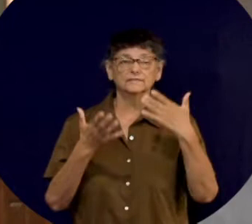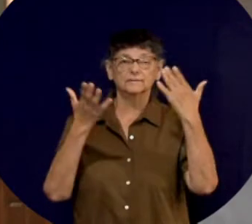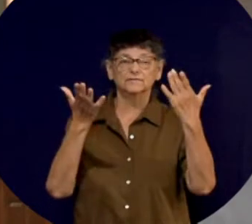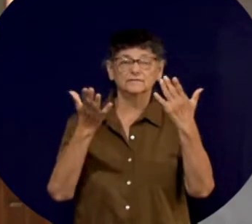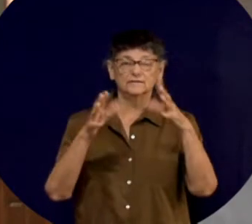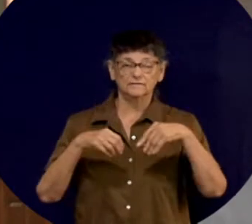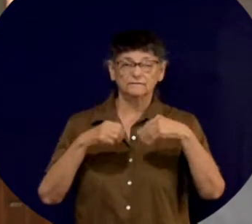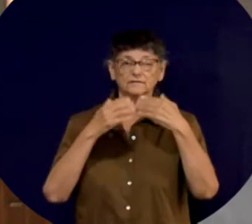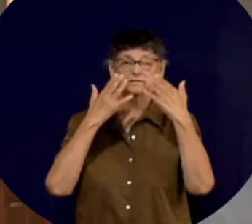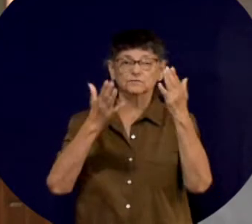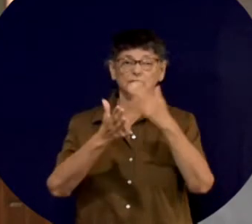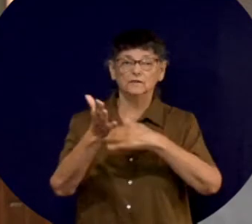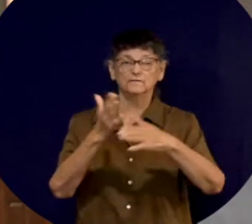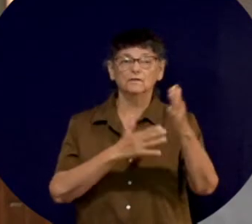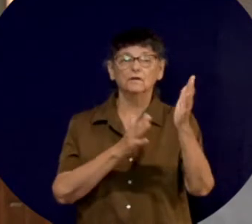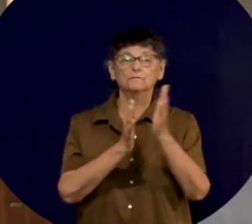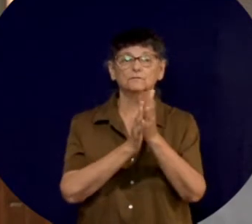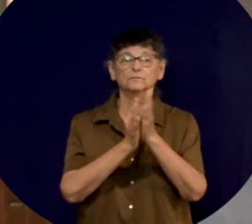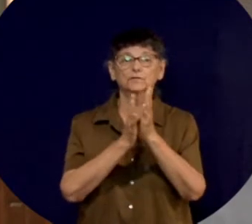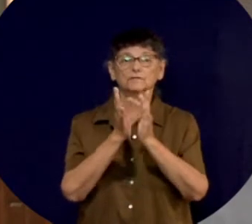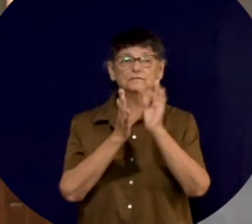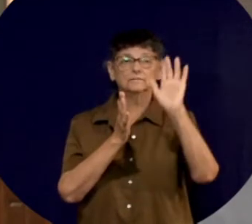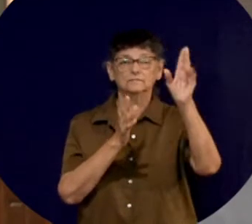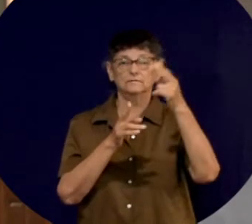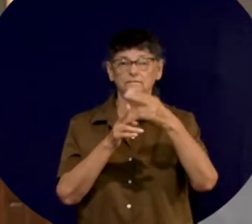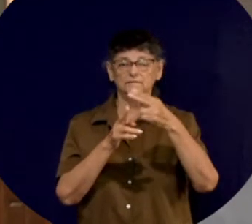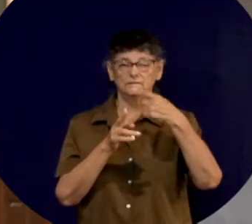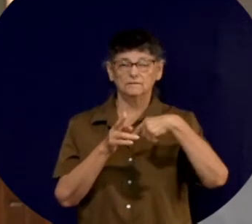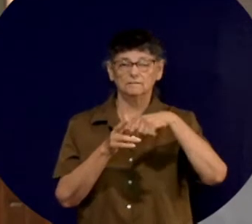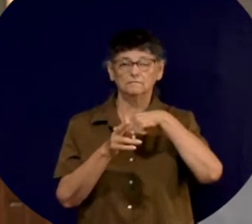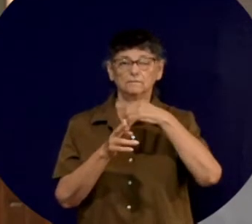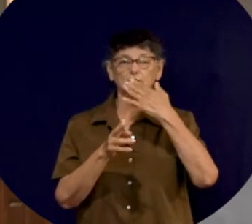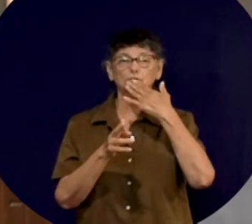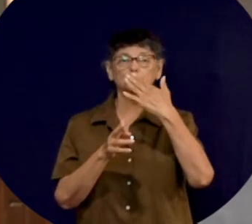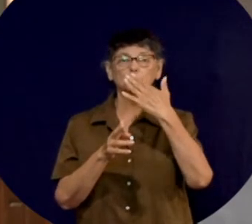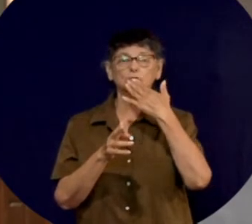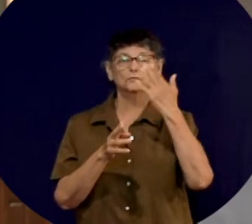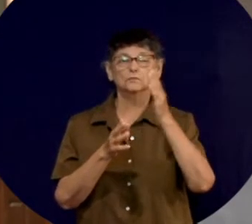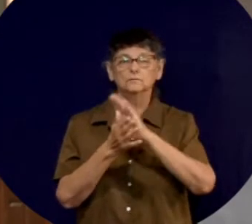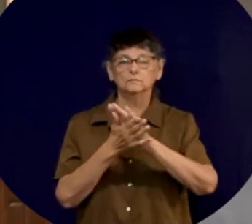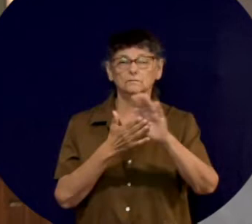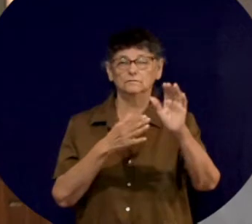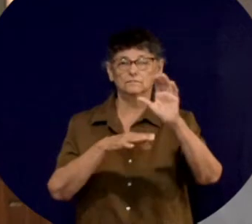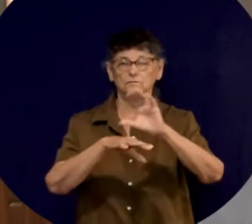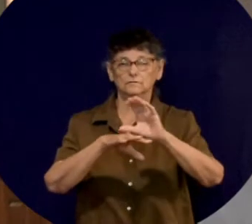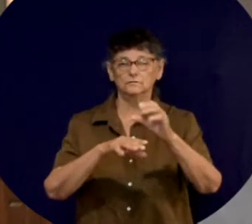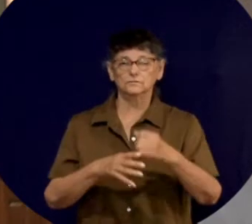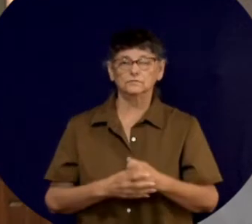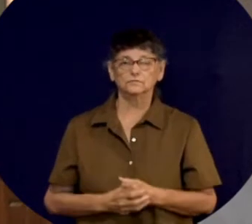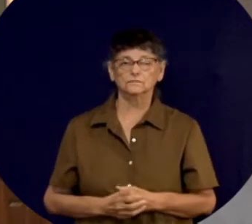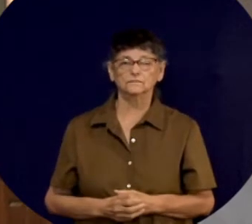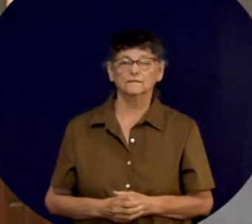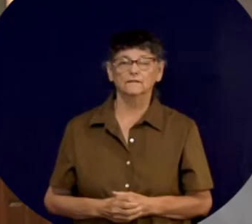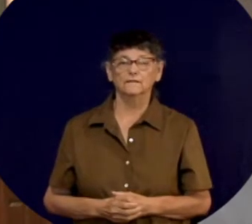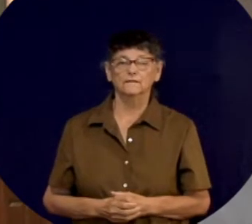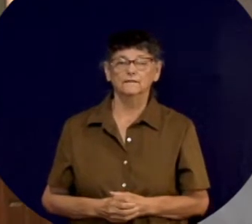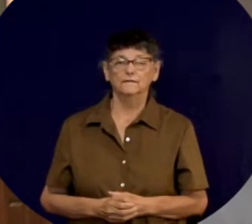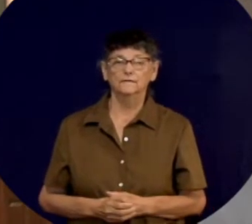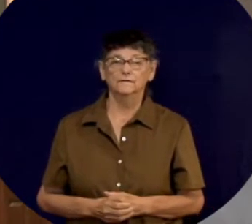Lord accept the sacrifice at your hands, for the praise and glory of his name, for our good and good of all his holy church.